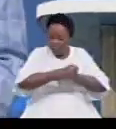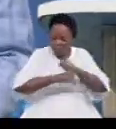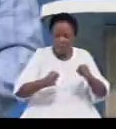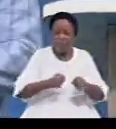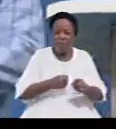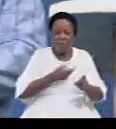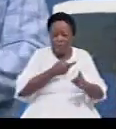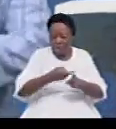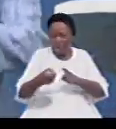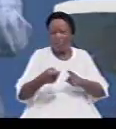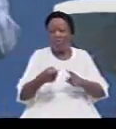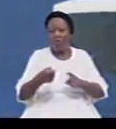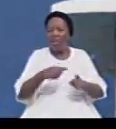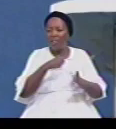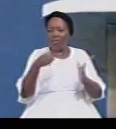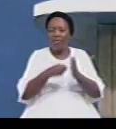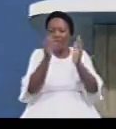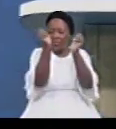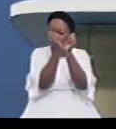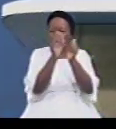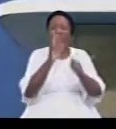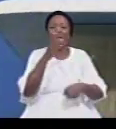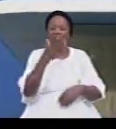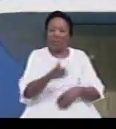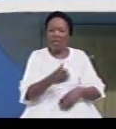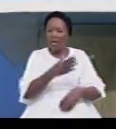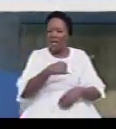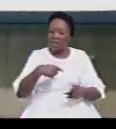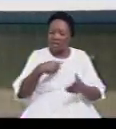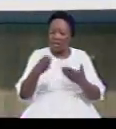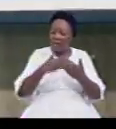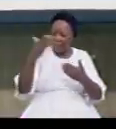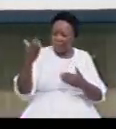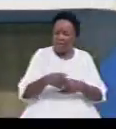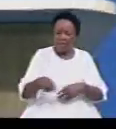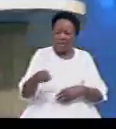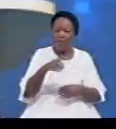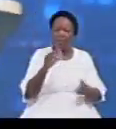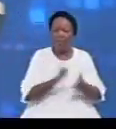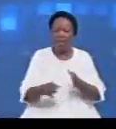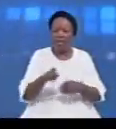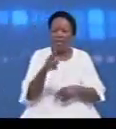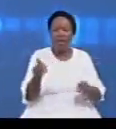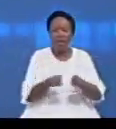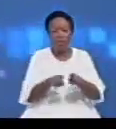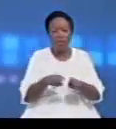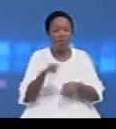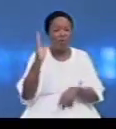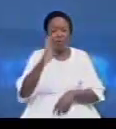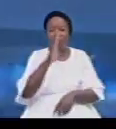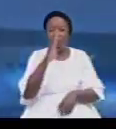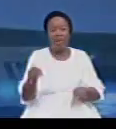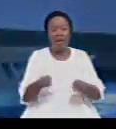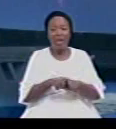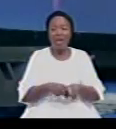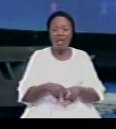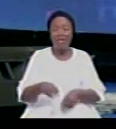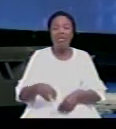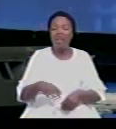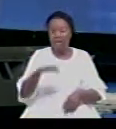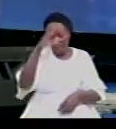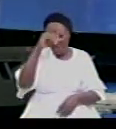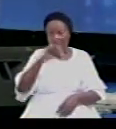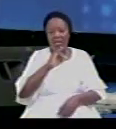These bonds are there. And he invited them that they too will be like he is,